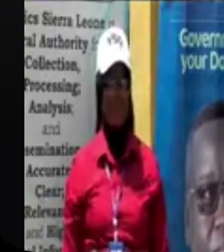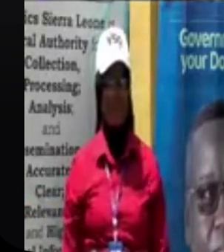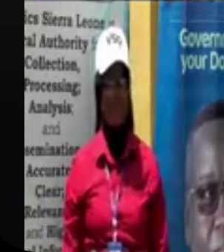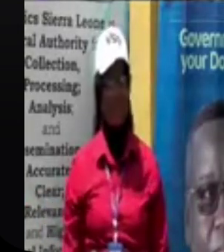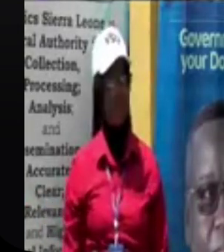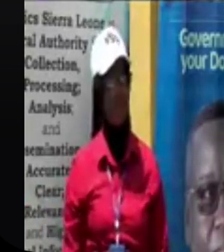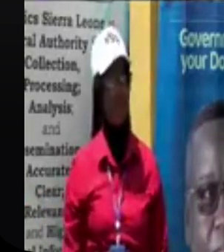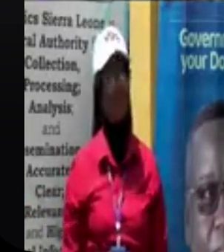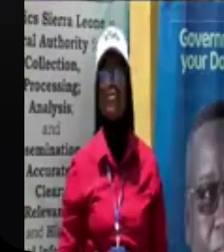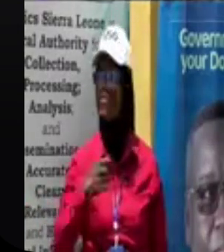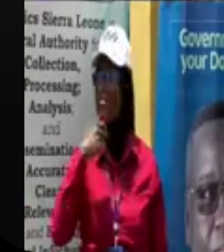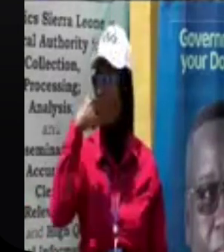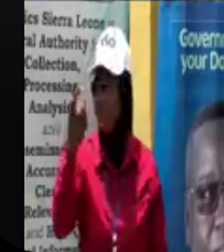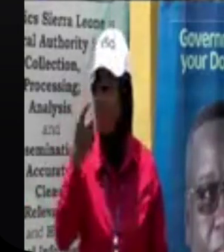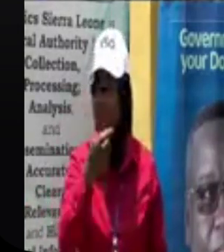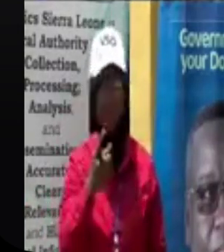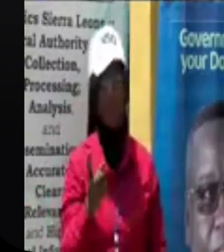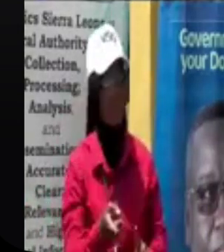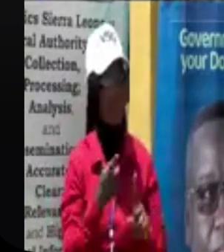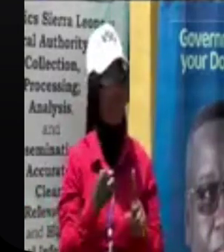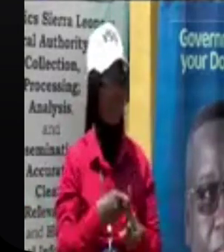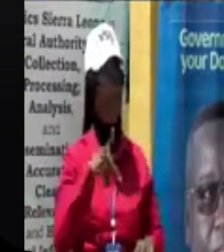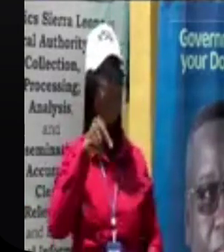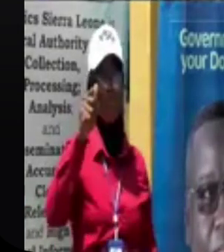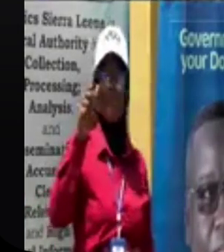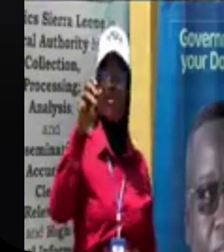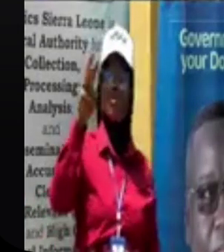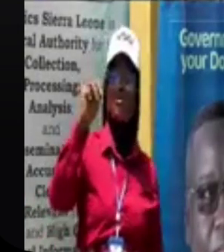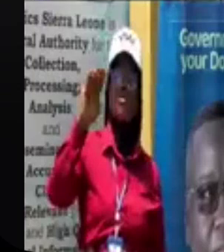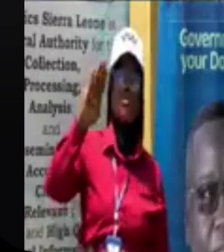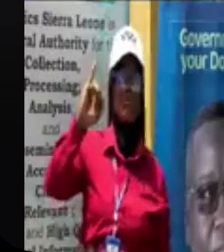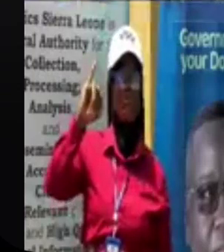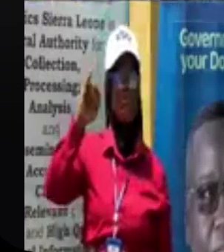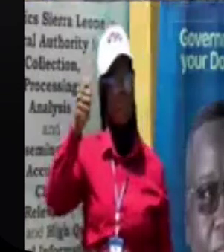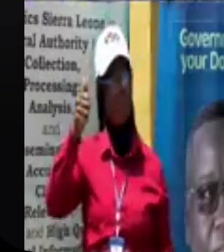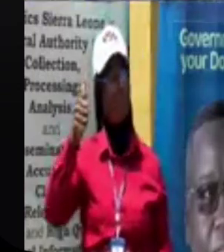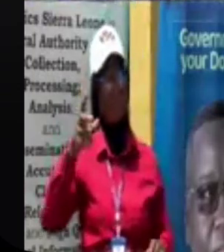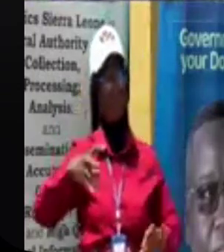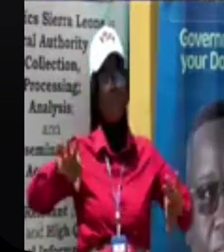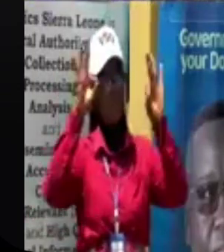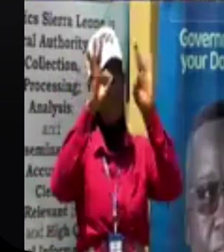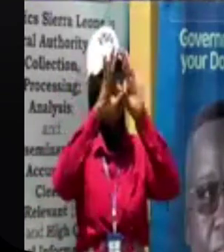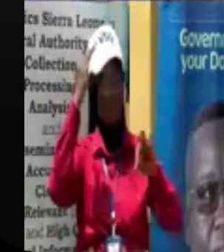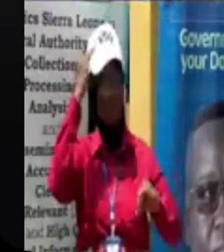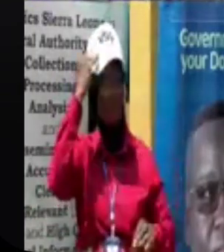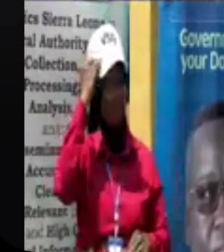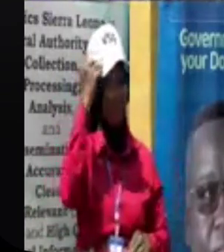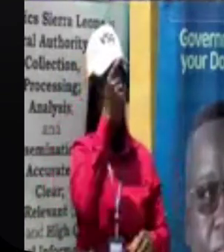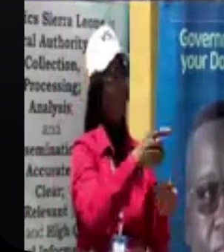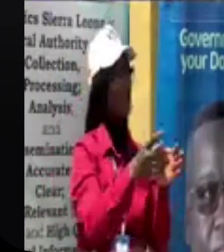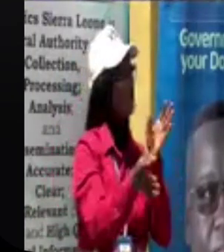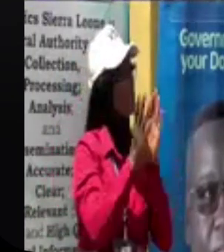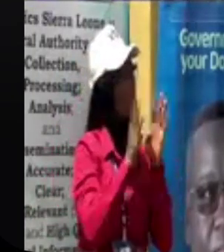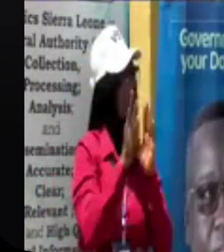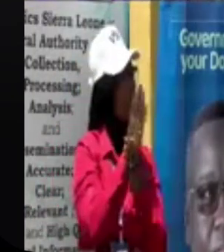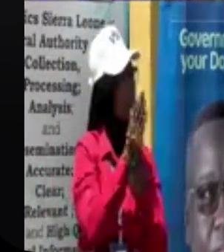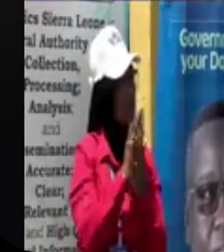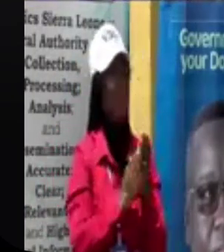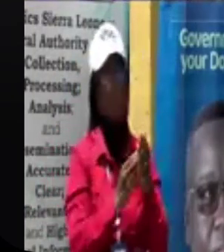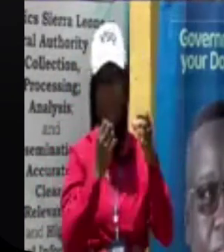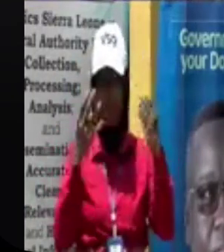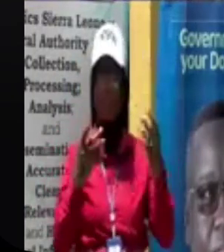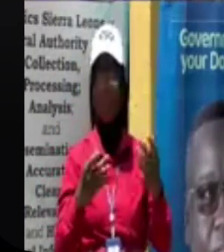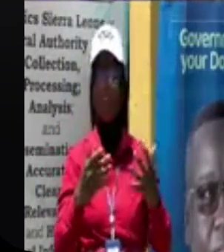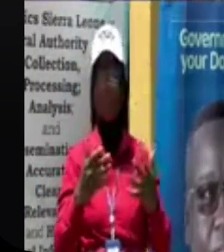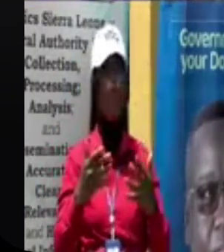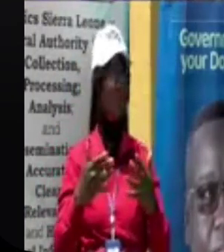I tell when I say Kambia, one of the hubs where we don't identify, and Dr. Kambia don't talk. So many facilities they